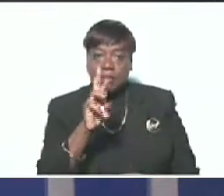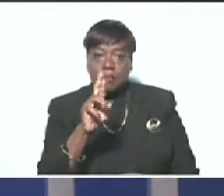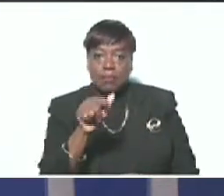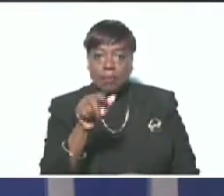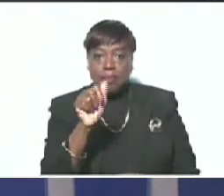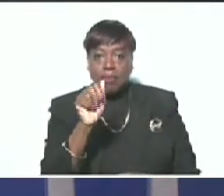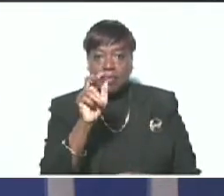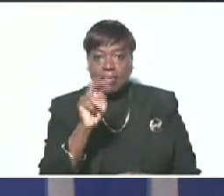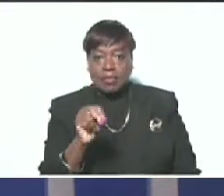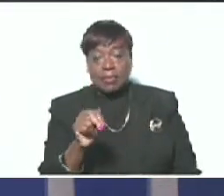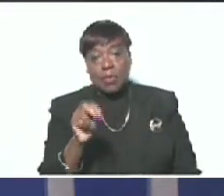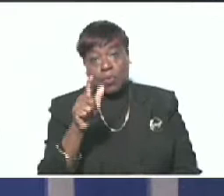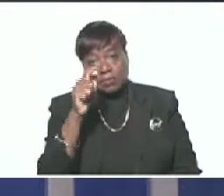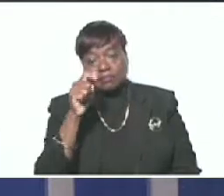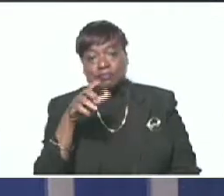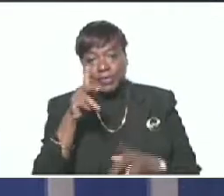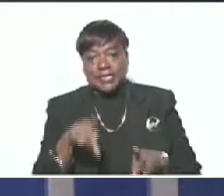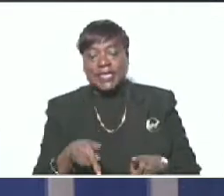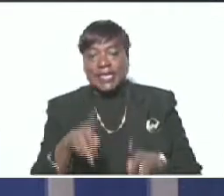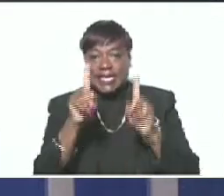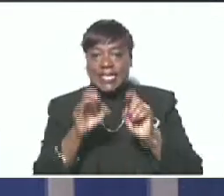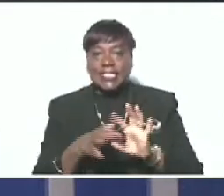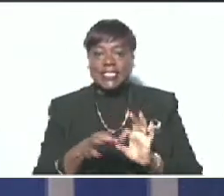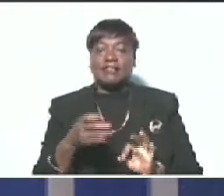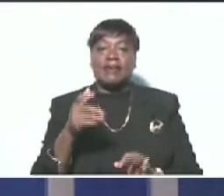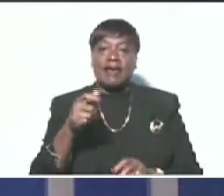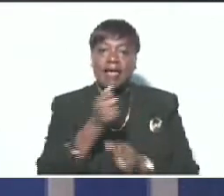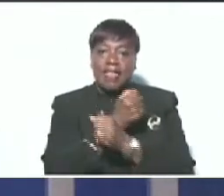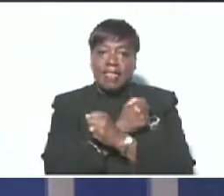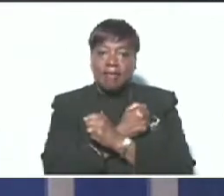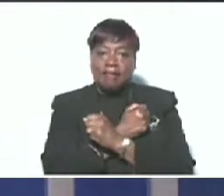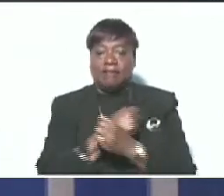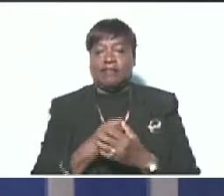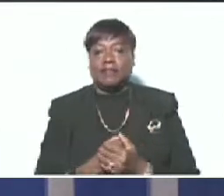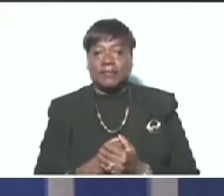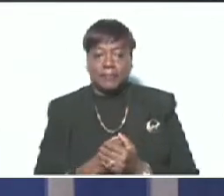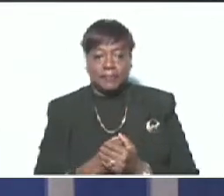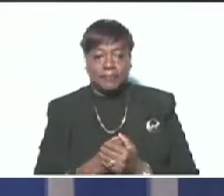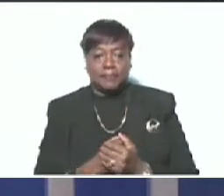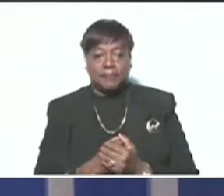had the test of love recently. Hear more in this Renal Month feature.